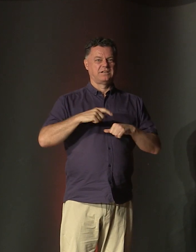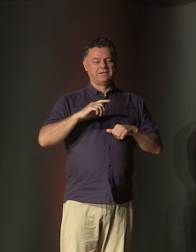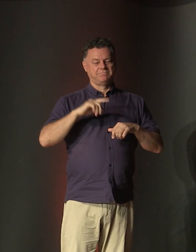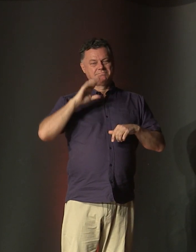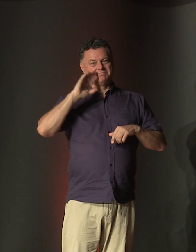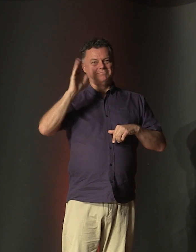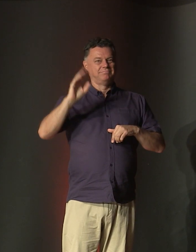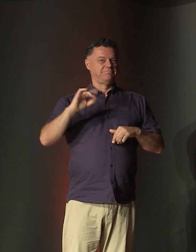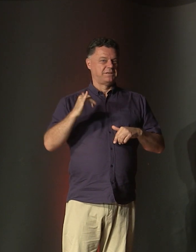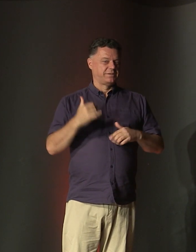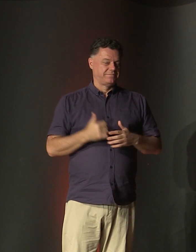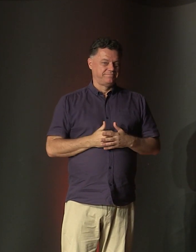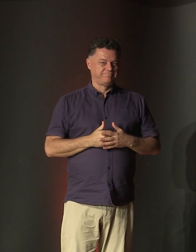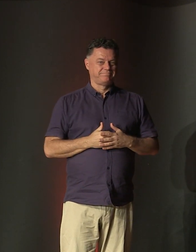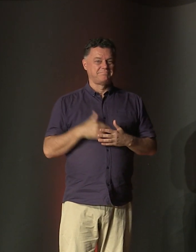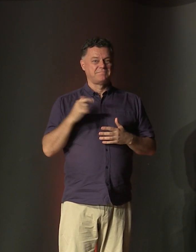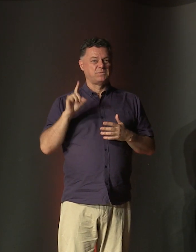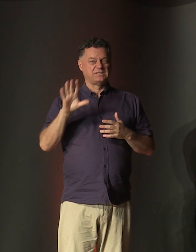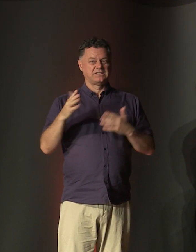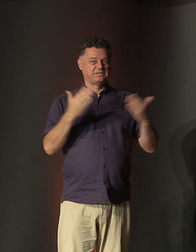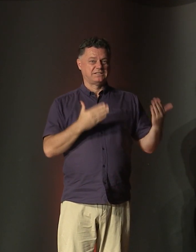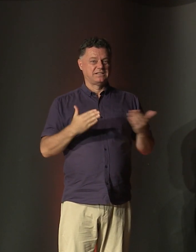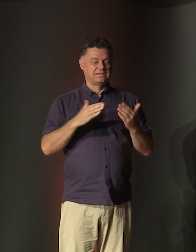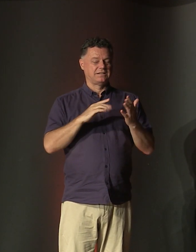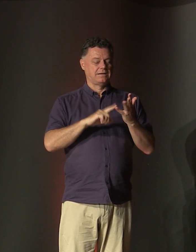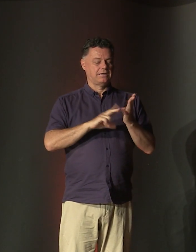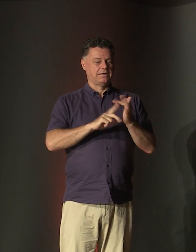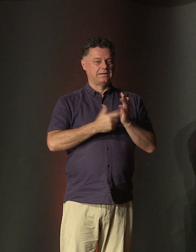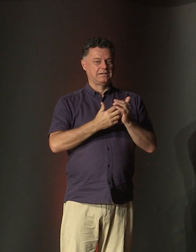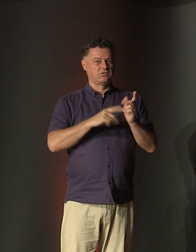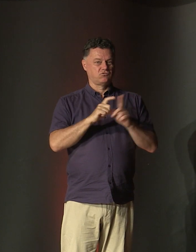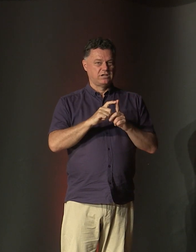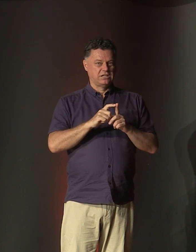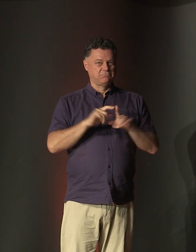class. She could be an undergraduate student or a postgraduate student.